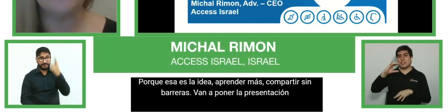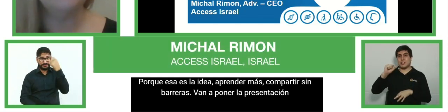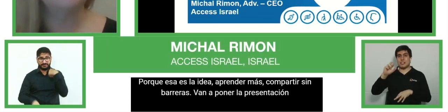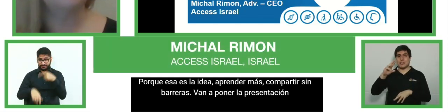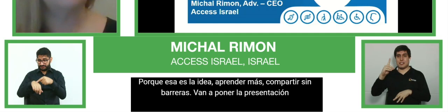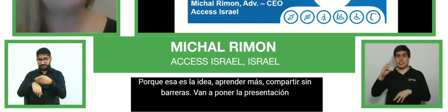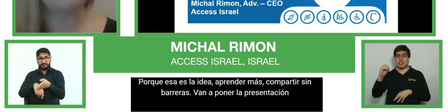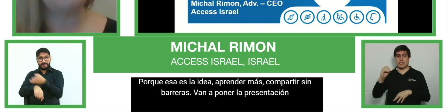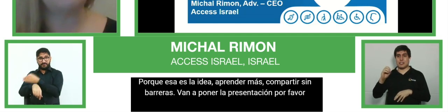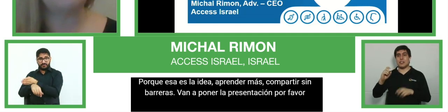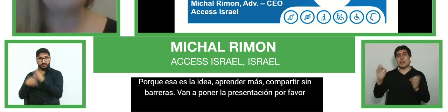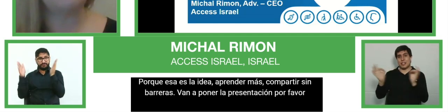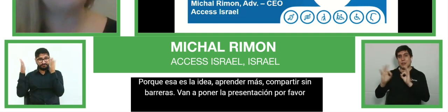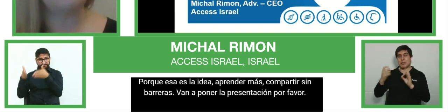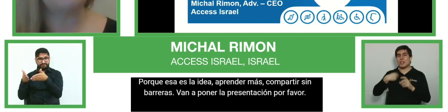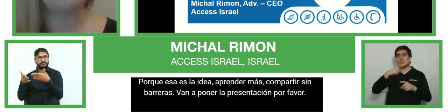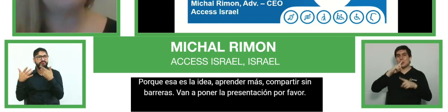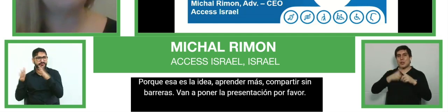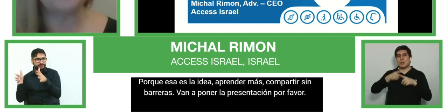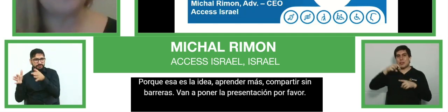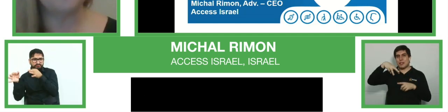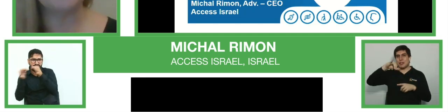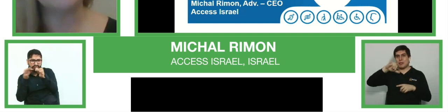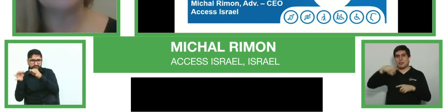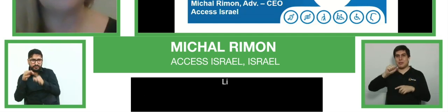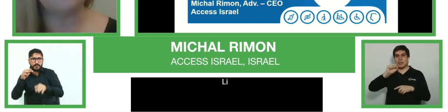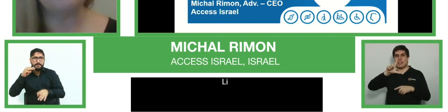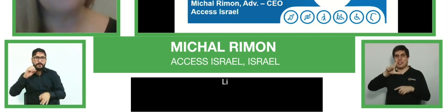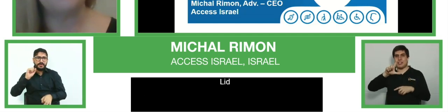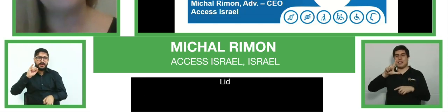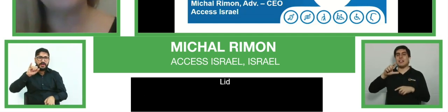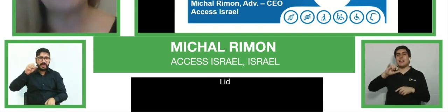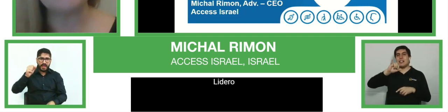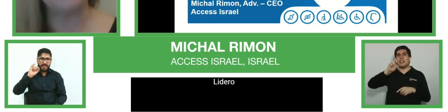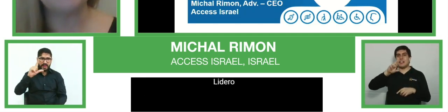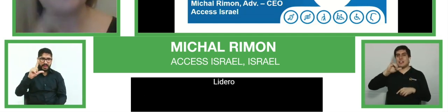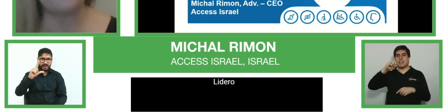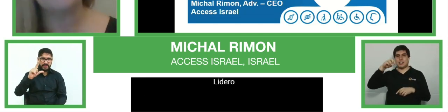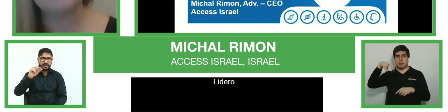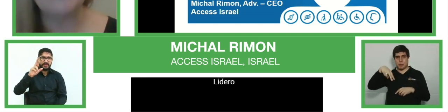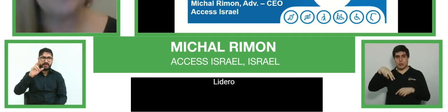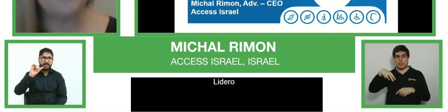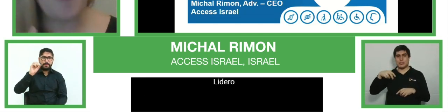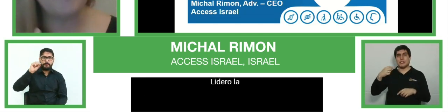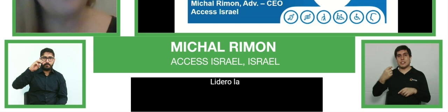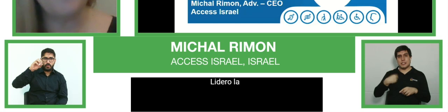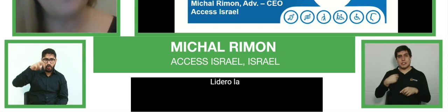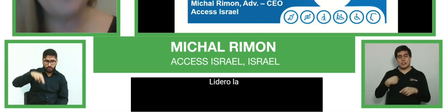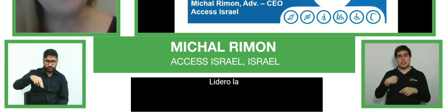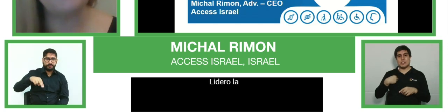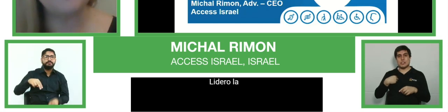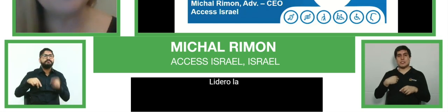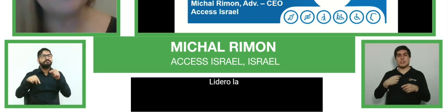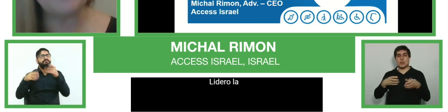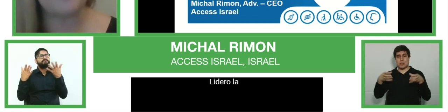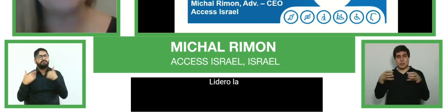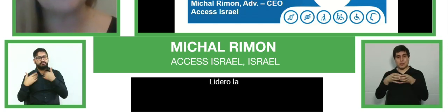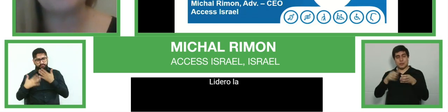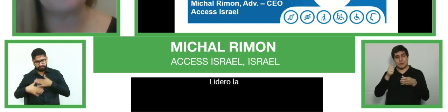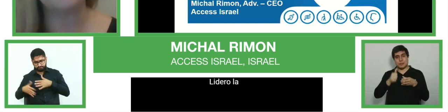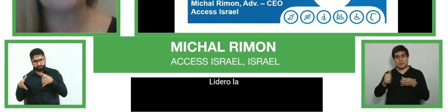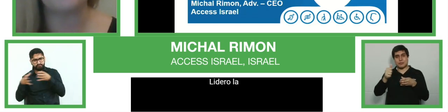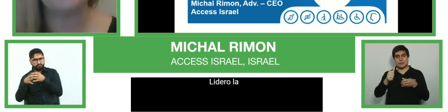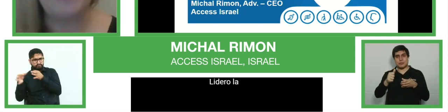always introduce myself as the proud CEO, proud of the achievements, the projects, but most of all the people that make Access